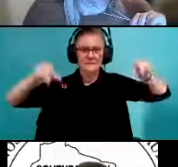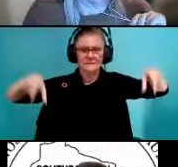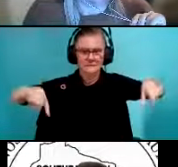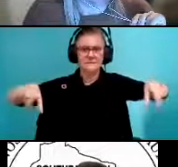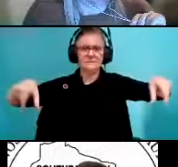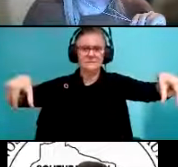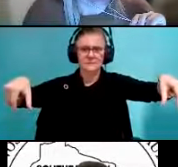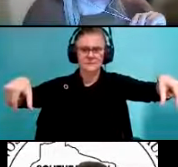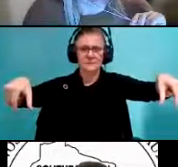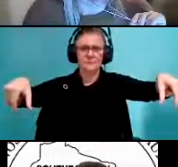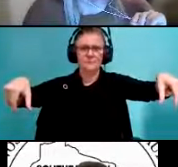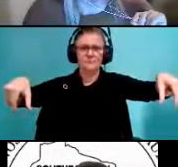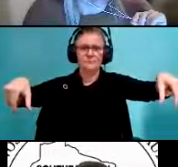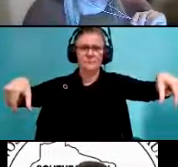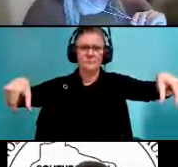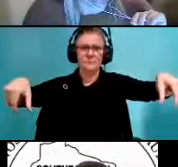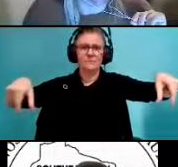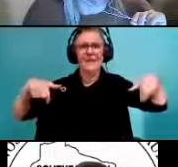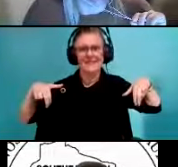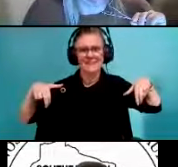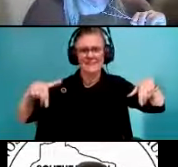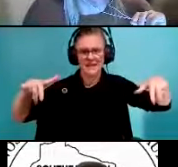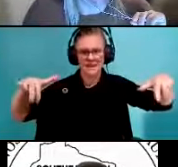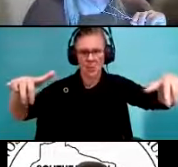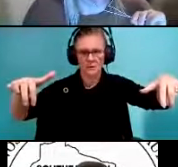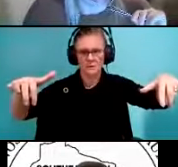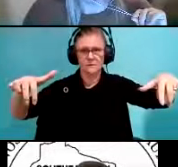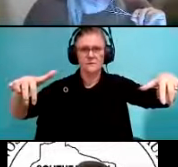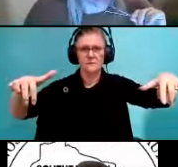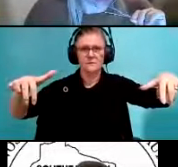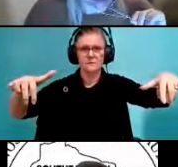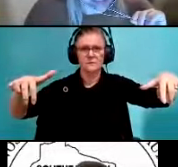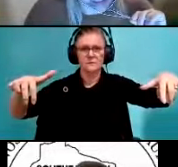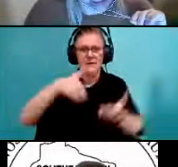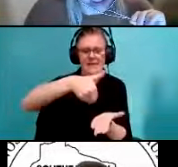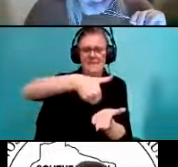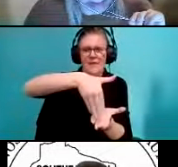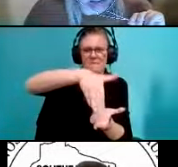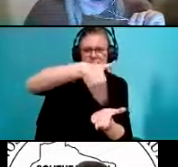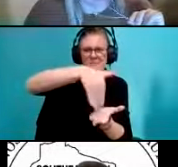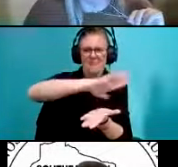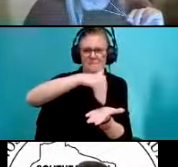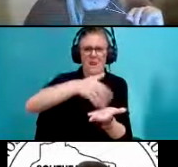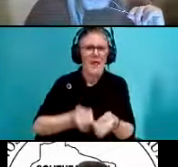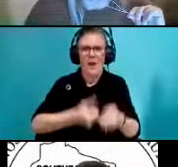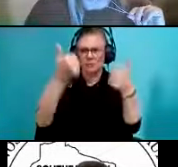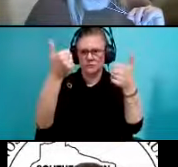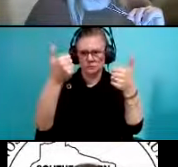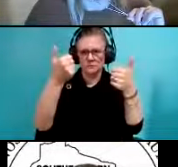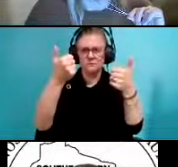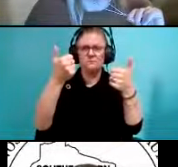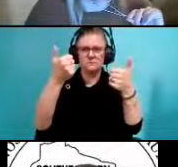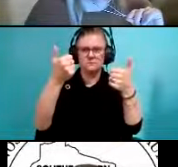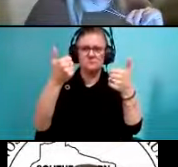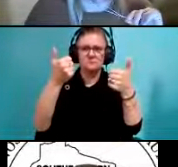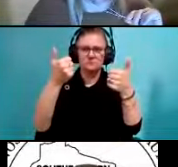with of course retaining that sidewalk and basically eliminating this painted buffer in the middle in order to